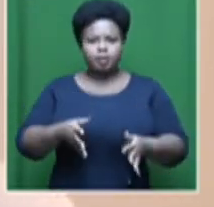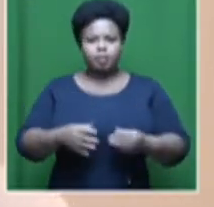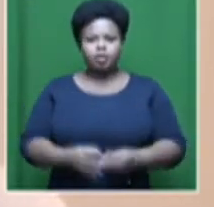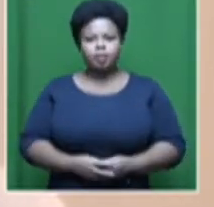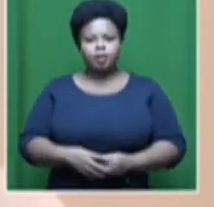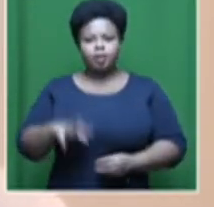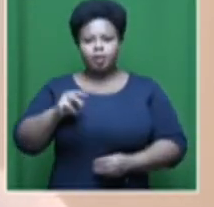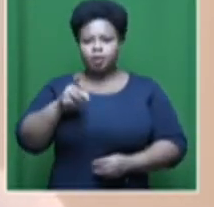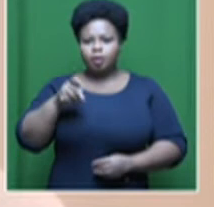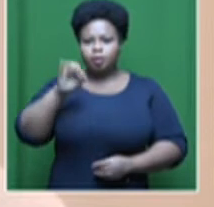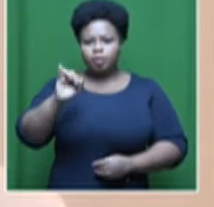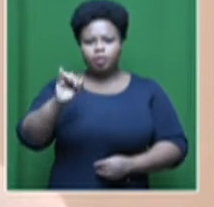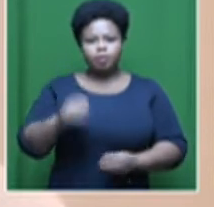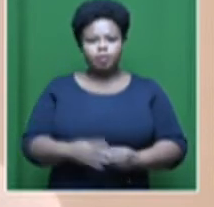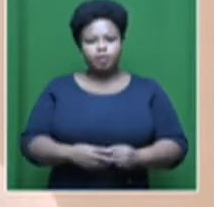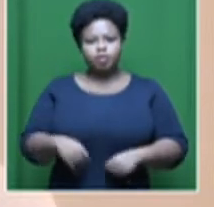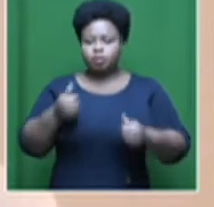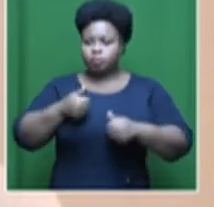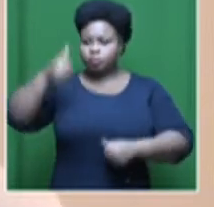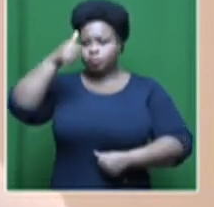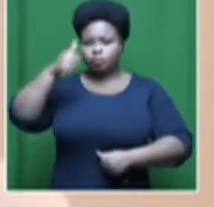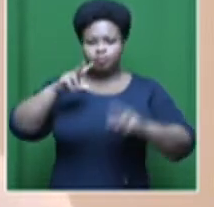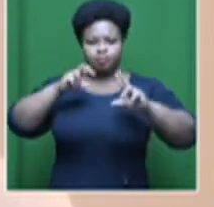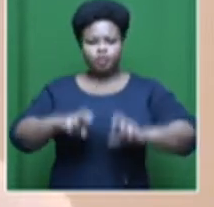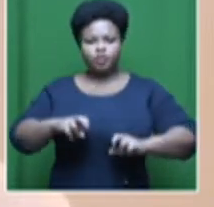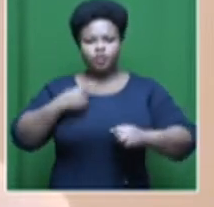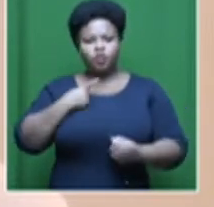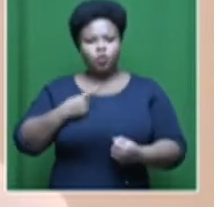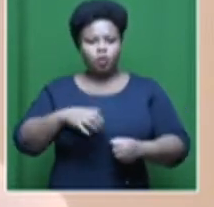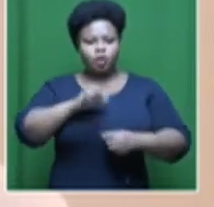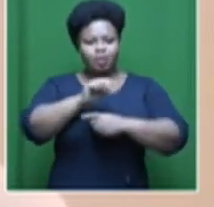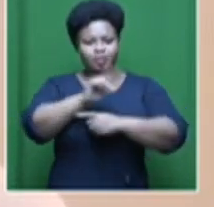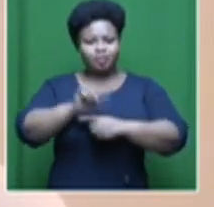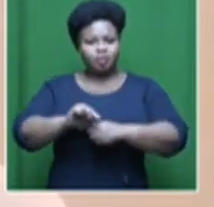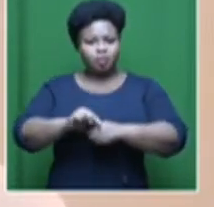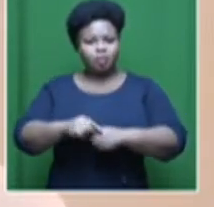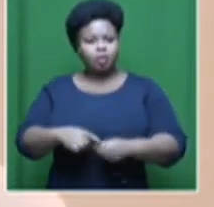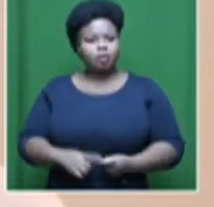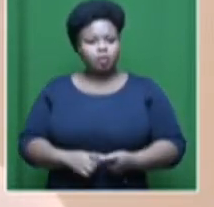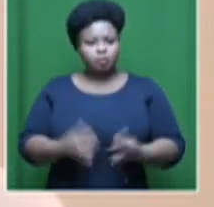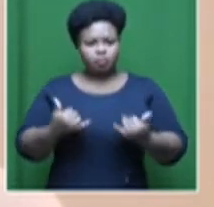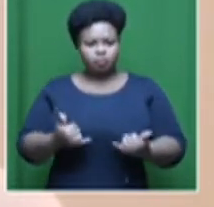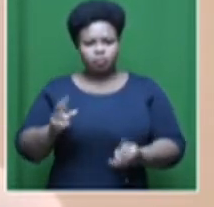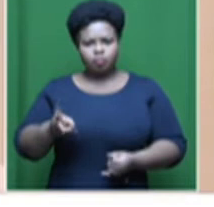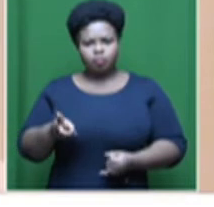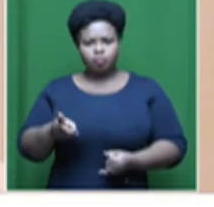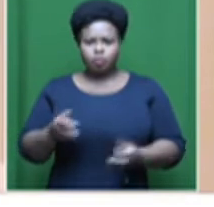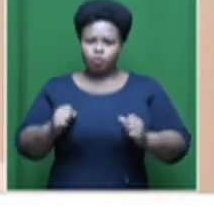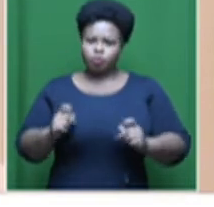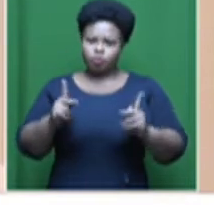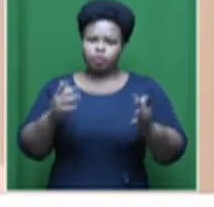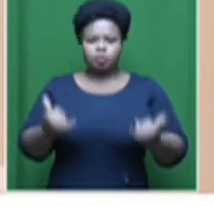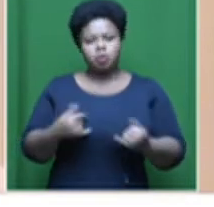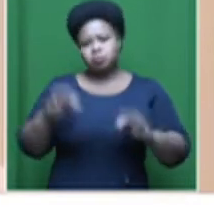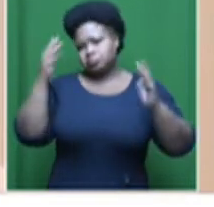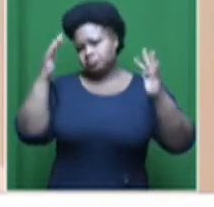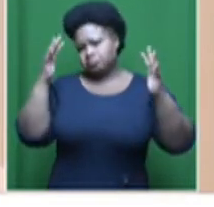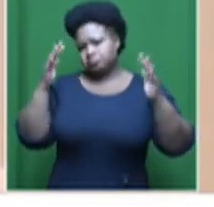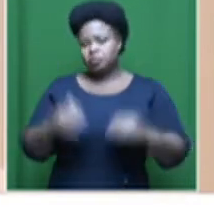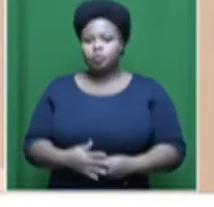is the principal investigator of the Astrazeneca trial. And I would also just like to take this opportunity to